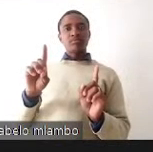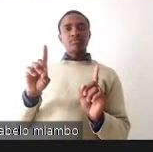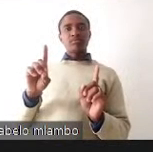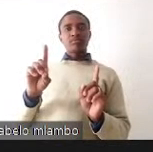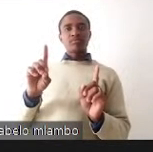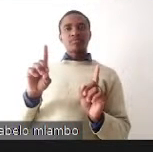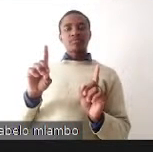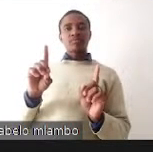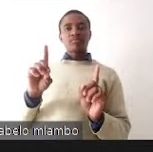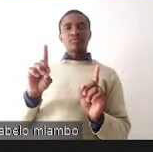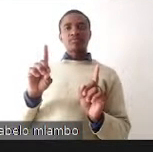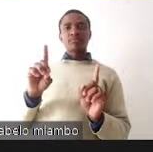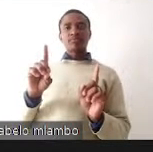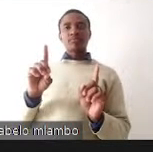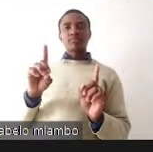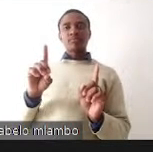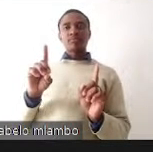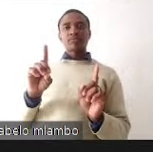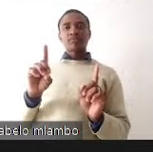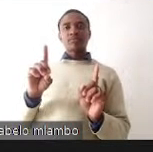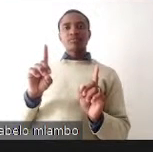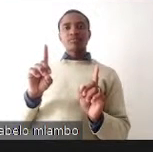would want to